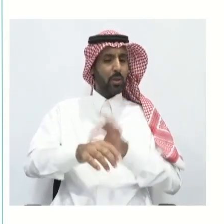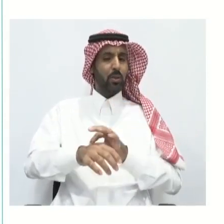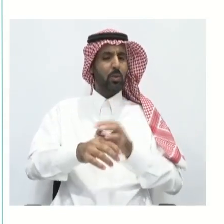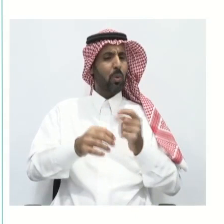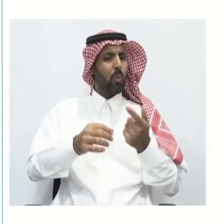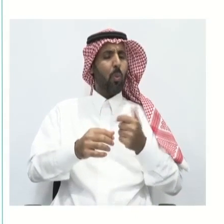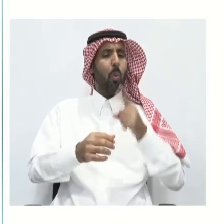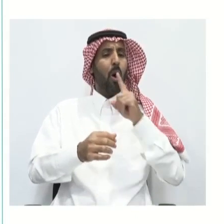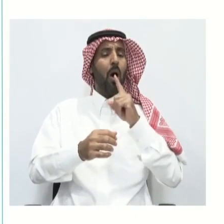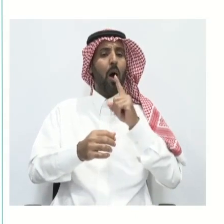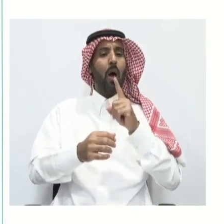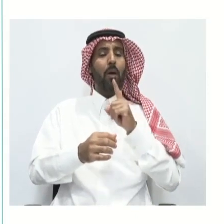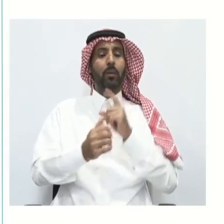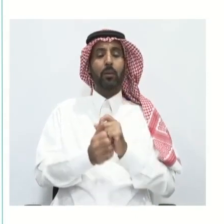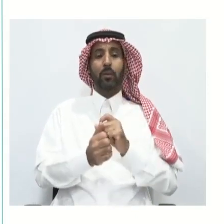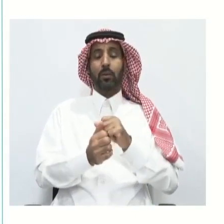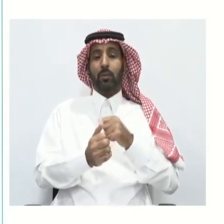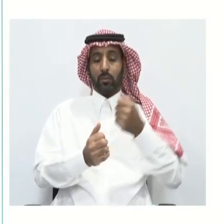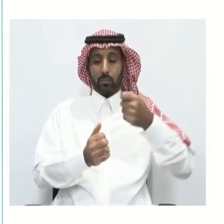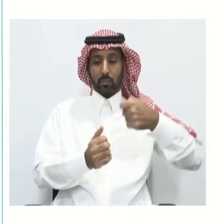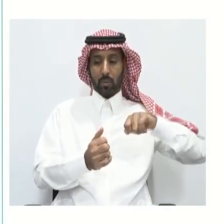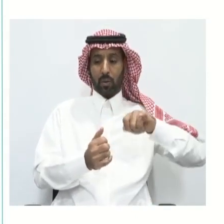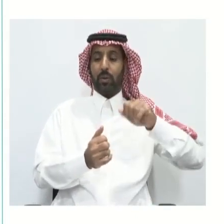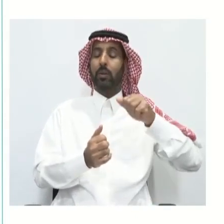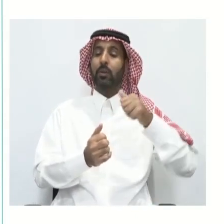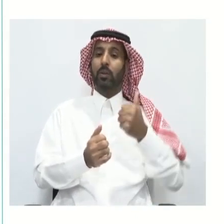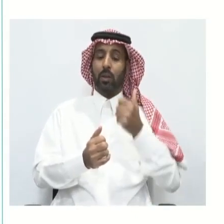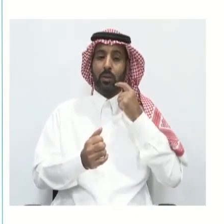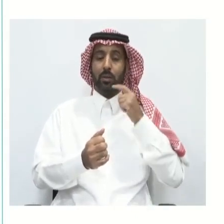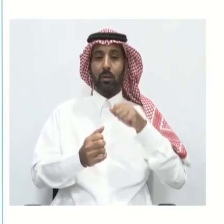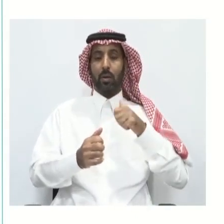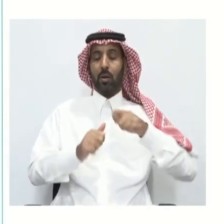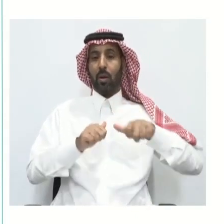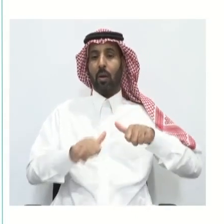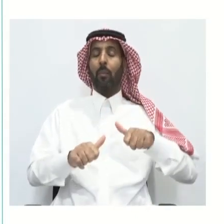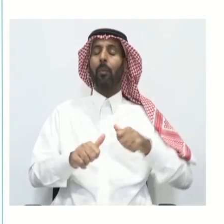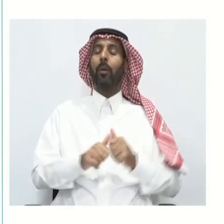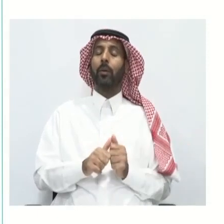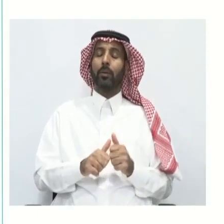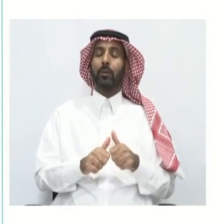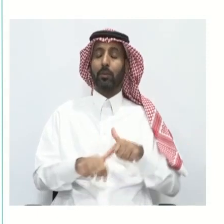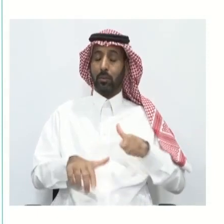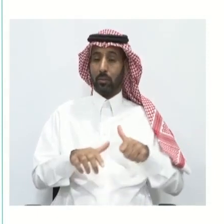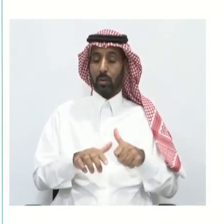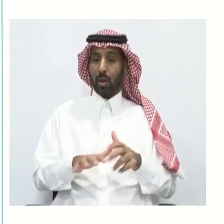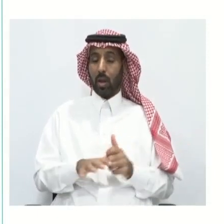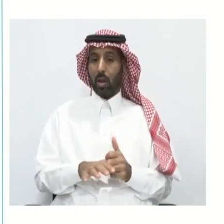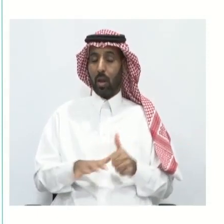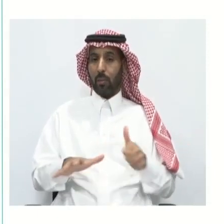1.6 million inhabitants. So we're describing the population. It has